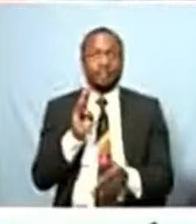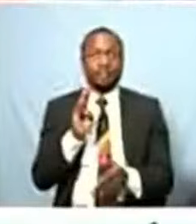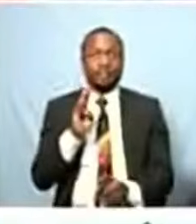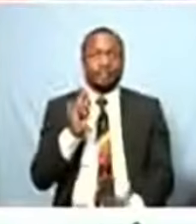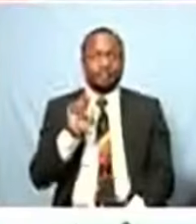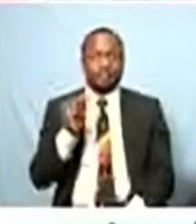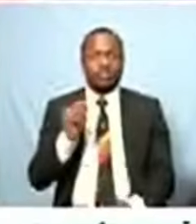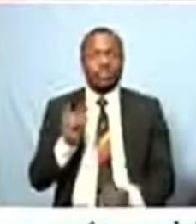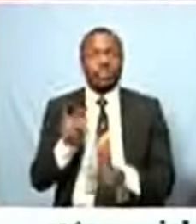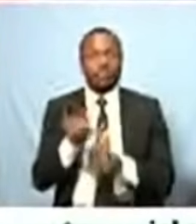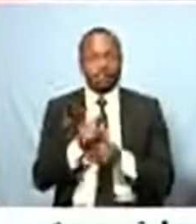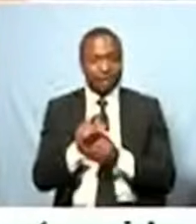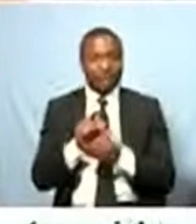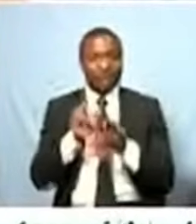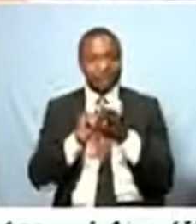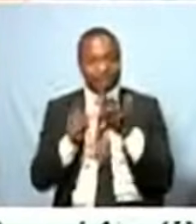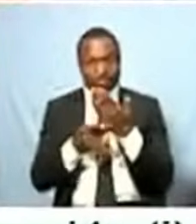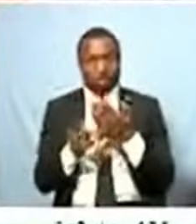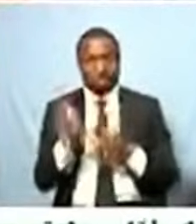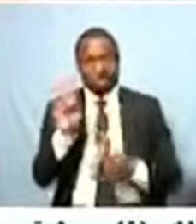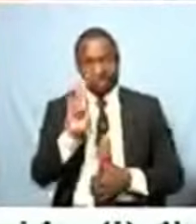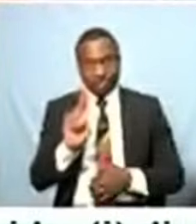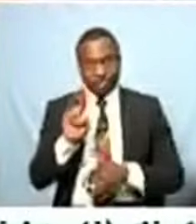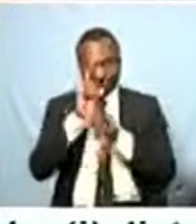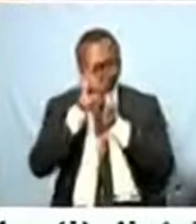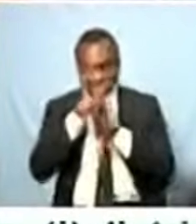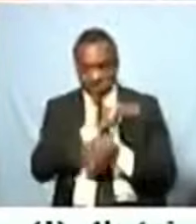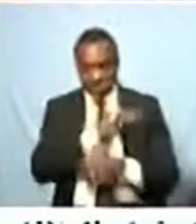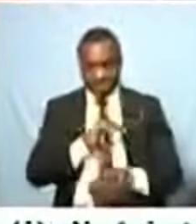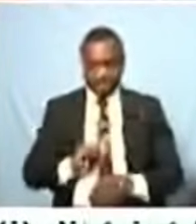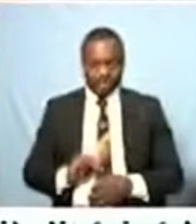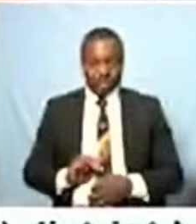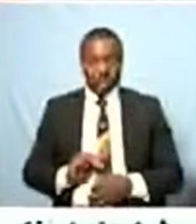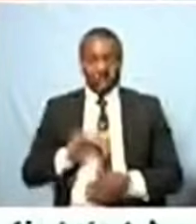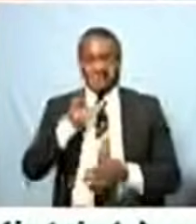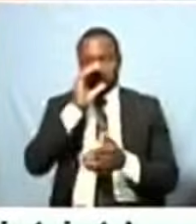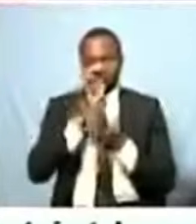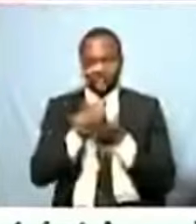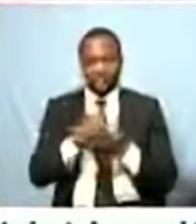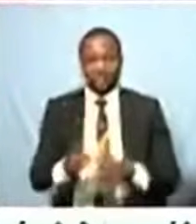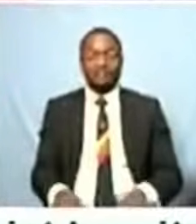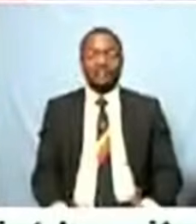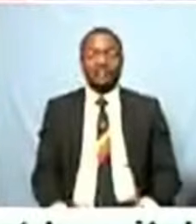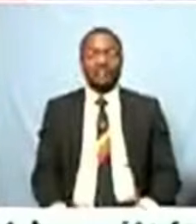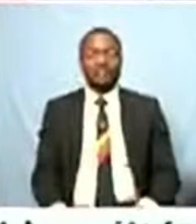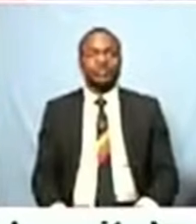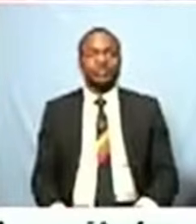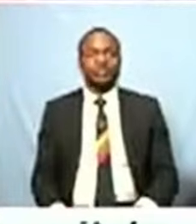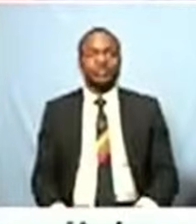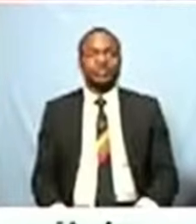program as used by the Honorable Member of Parliament for Chilanga.